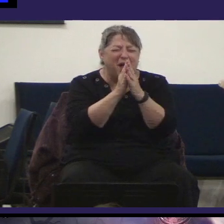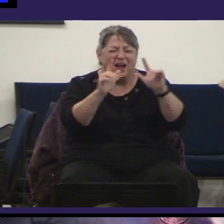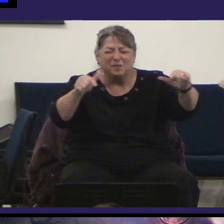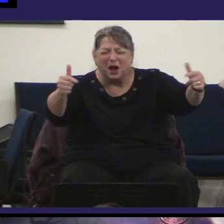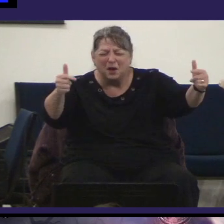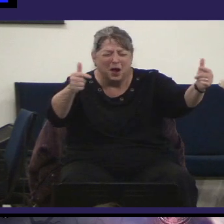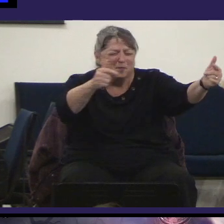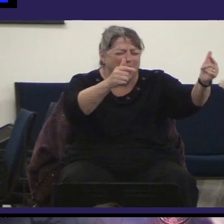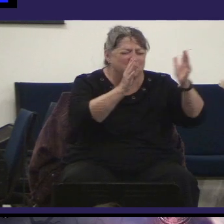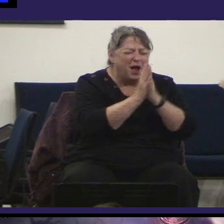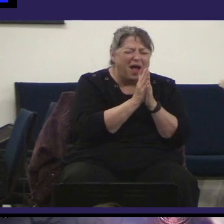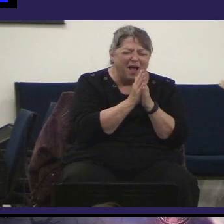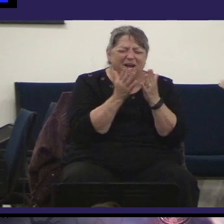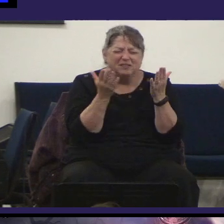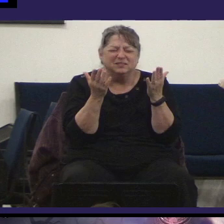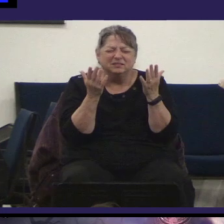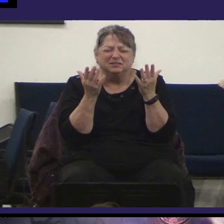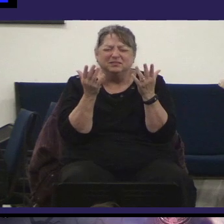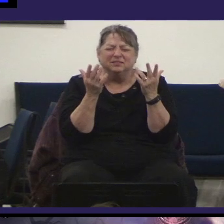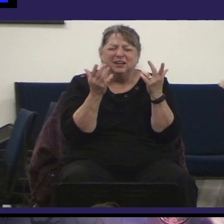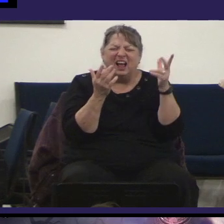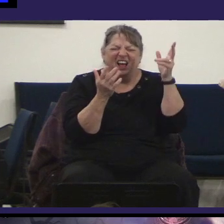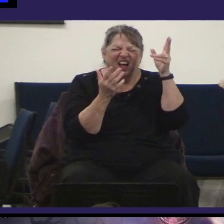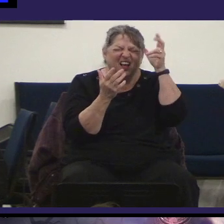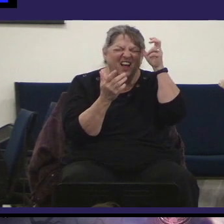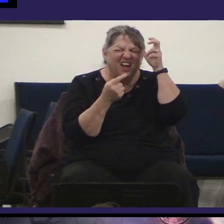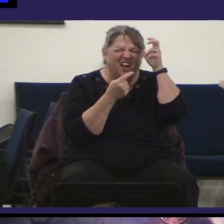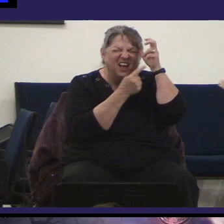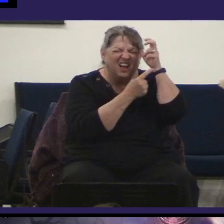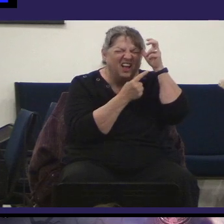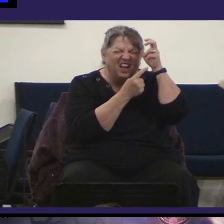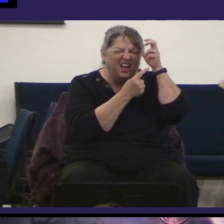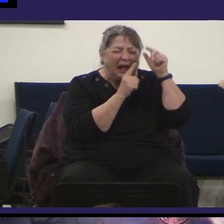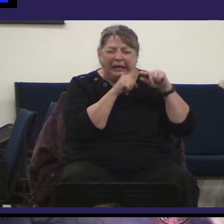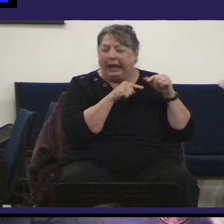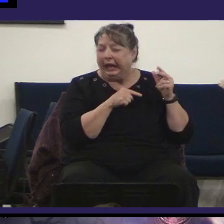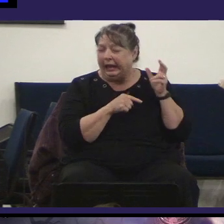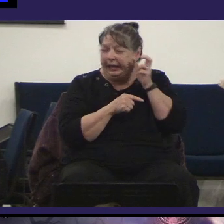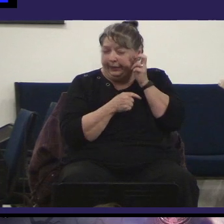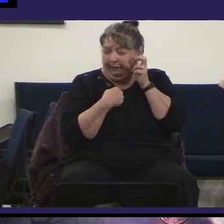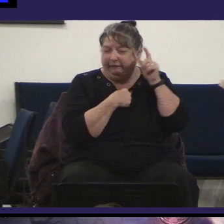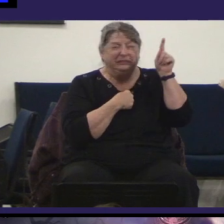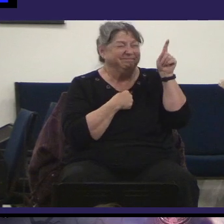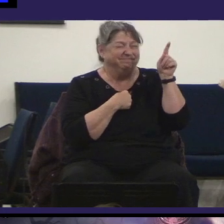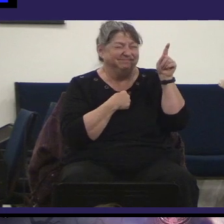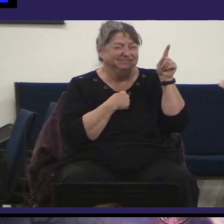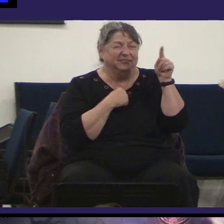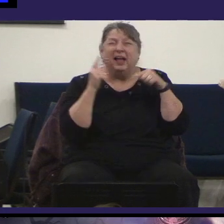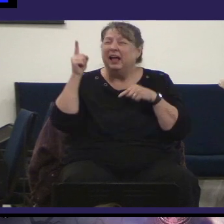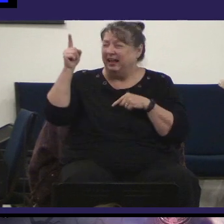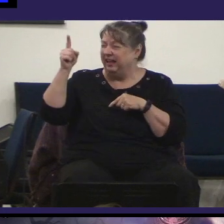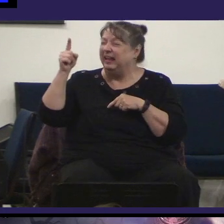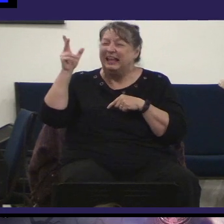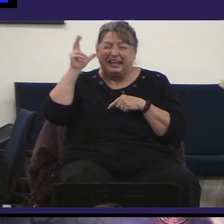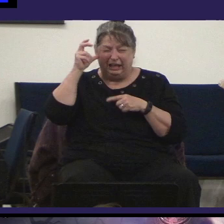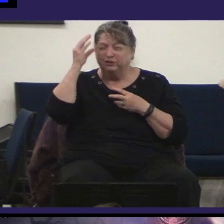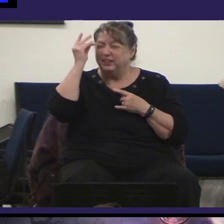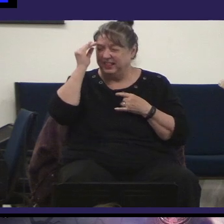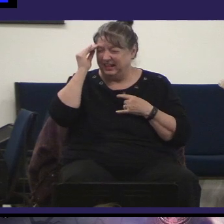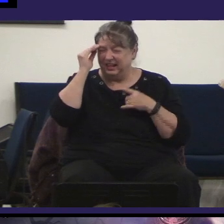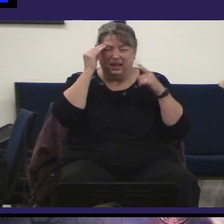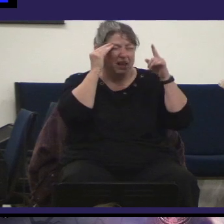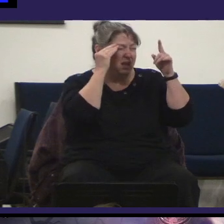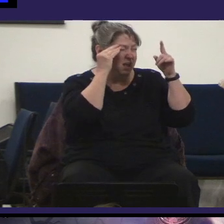loud. You can pray in your spirit. The enemy can't hear if you're praying in your spirit, okay? He can't hear. If there is any rebuking to be done, he can't hear